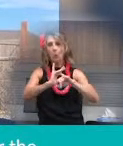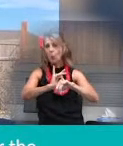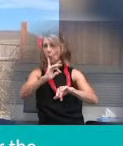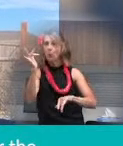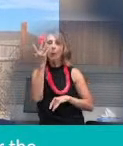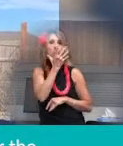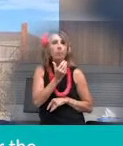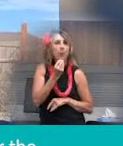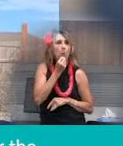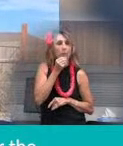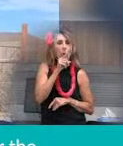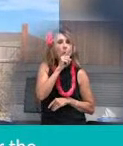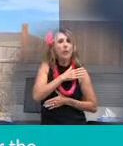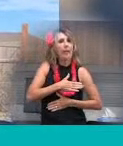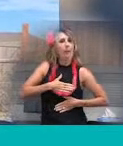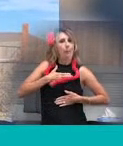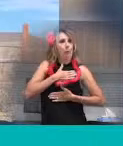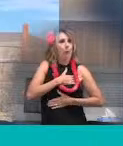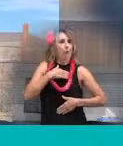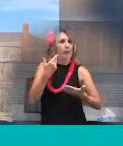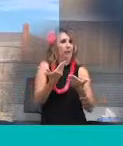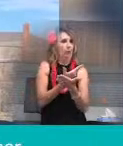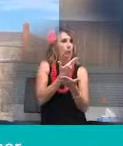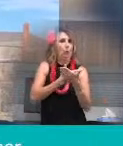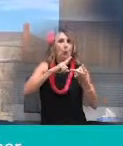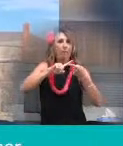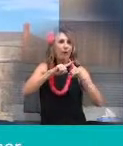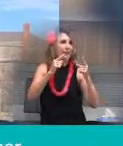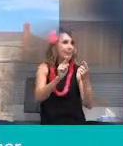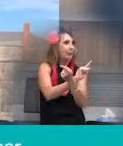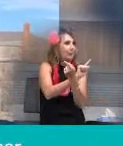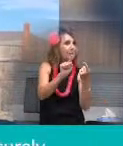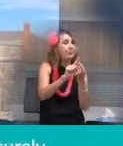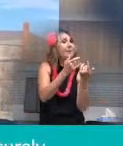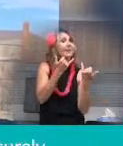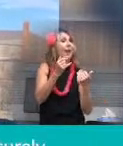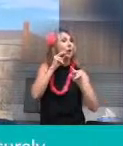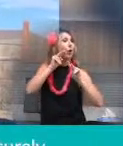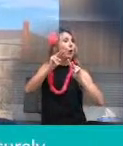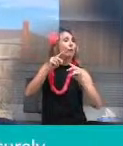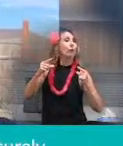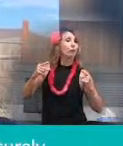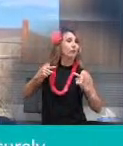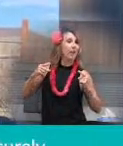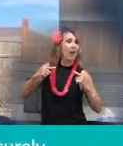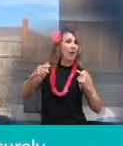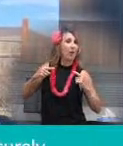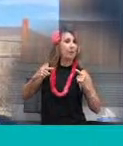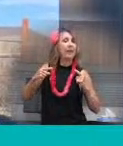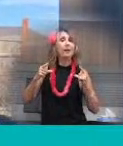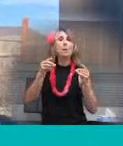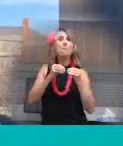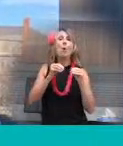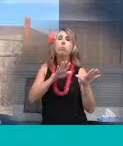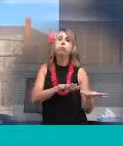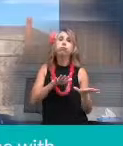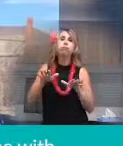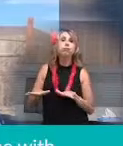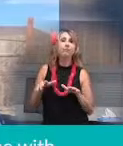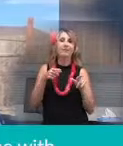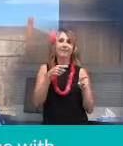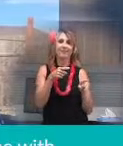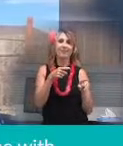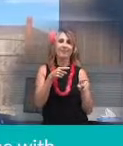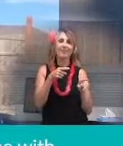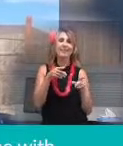is thankful for the friendships she has shared over the years. Now, Maria looks forward to a retirement filled with a more leisurely pace of life and